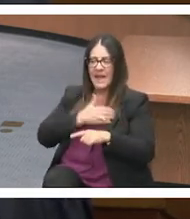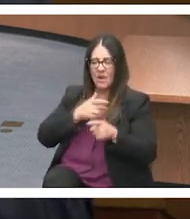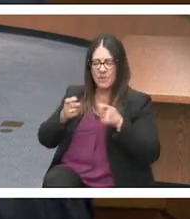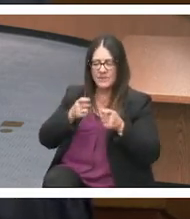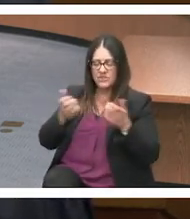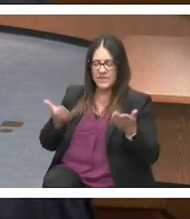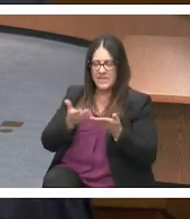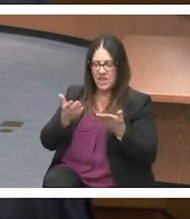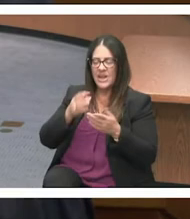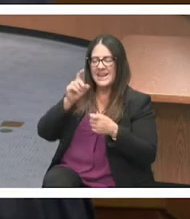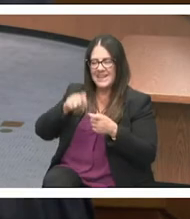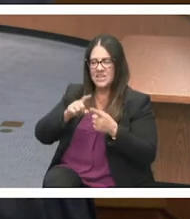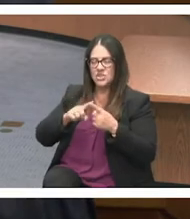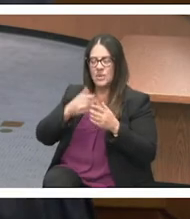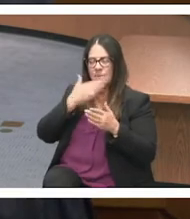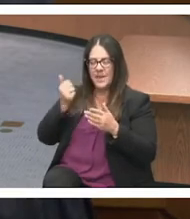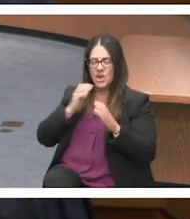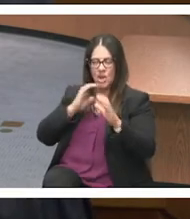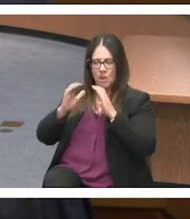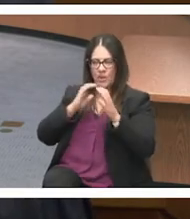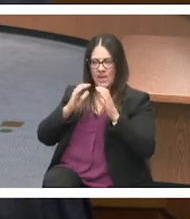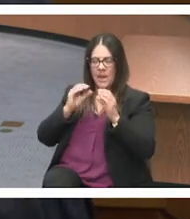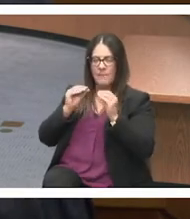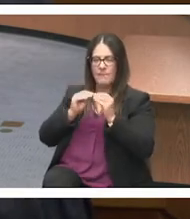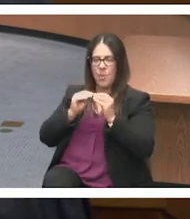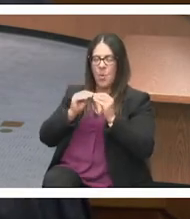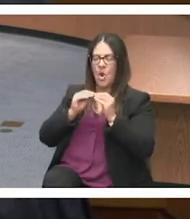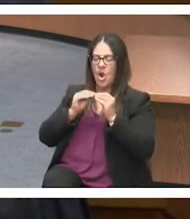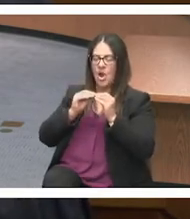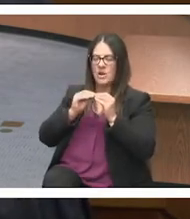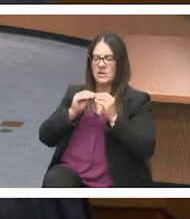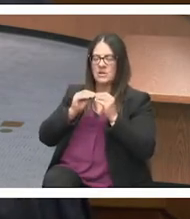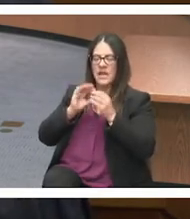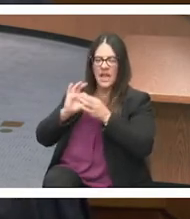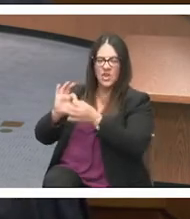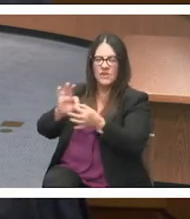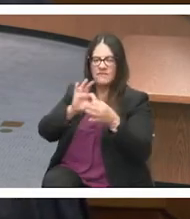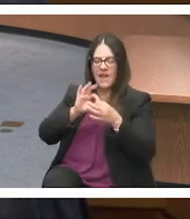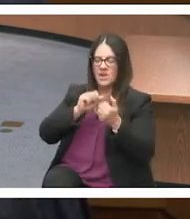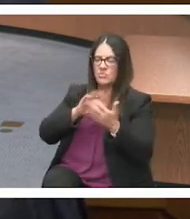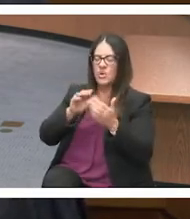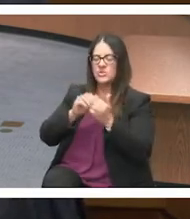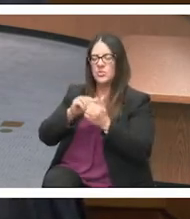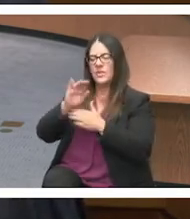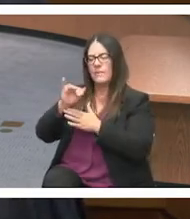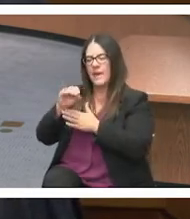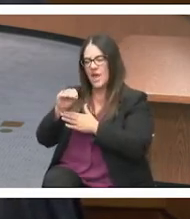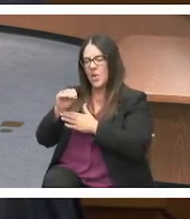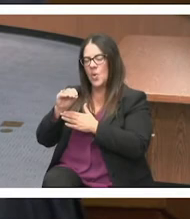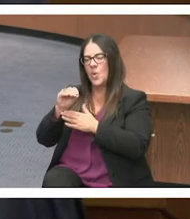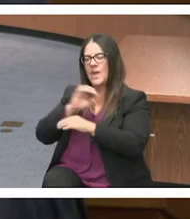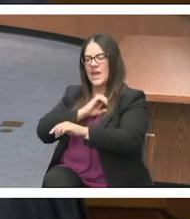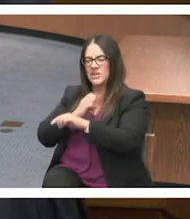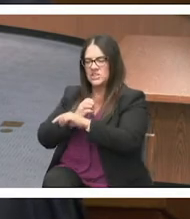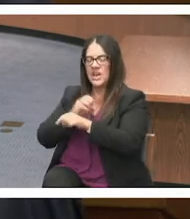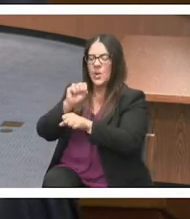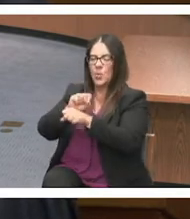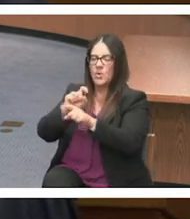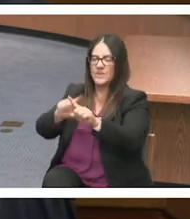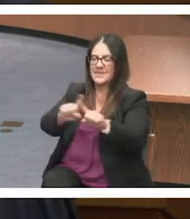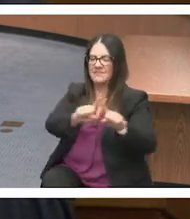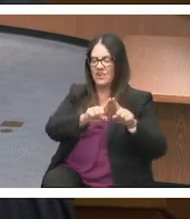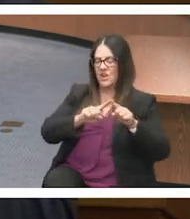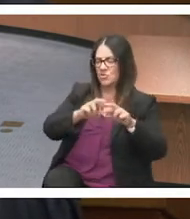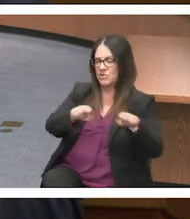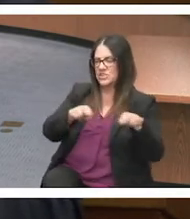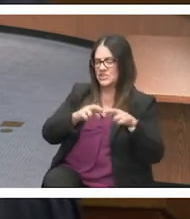to communicate more of a unified approach to bioenergy and work with the regions to actually implement